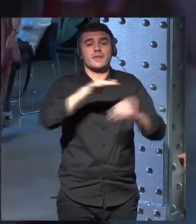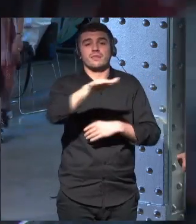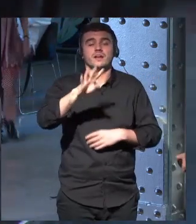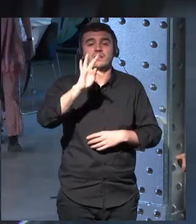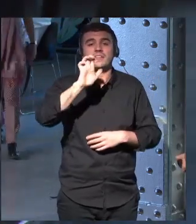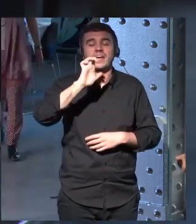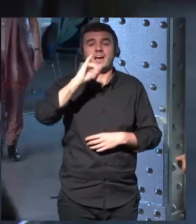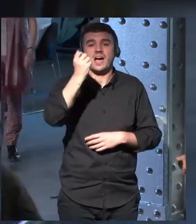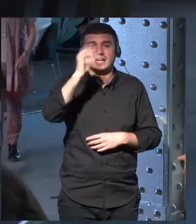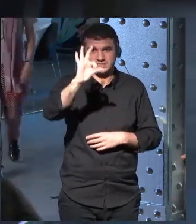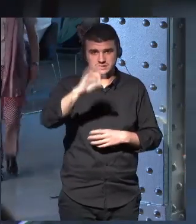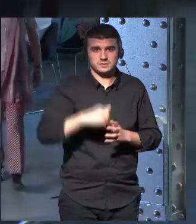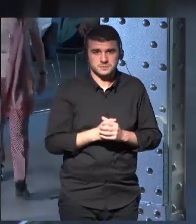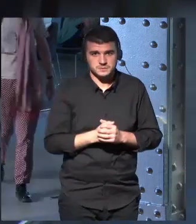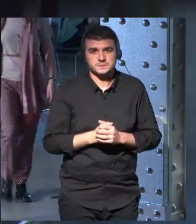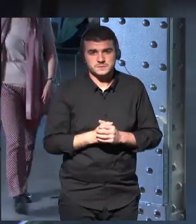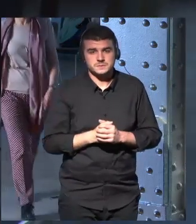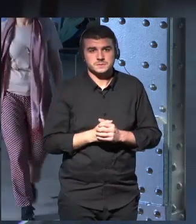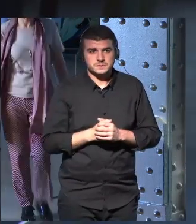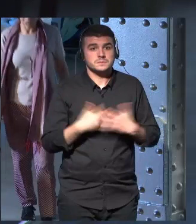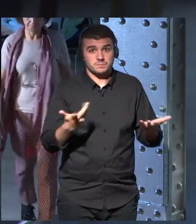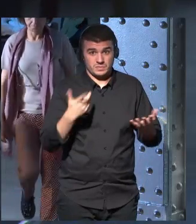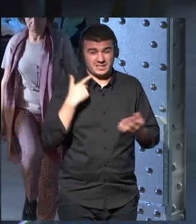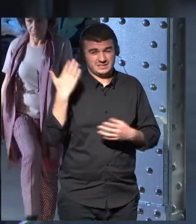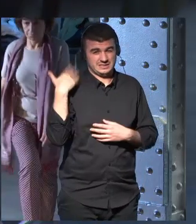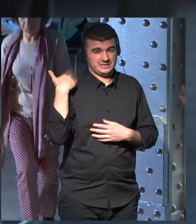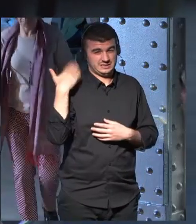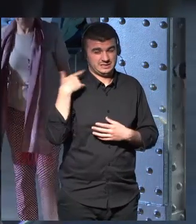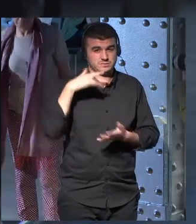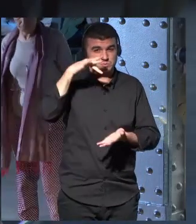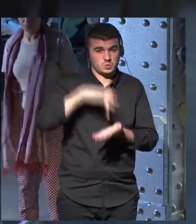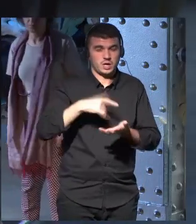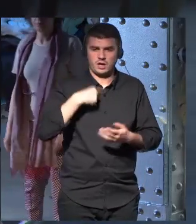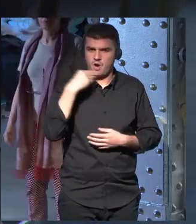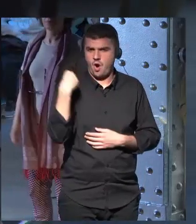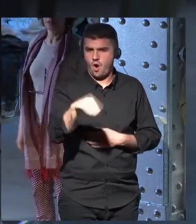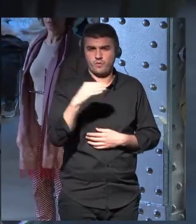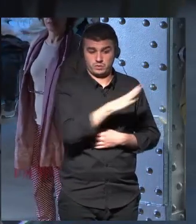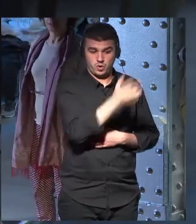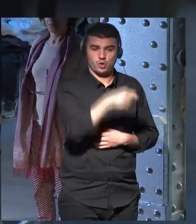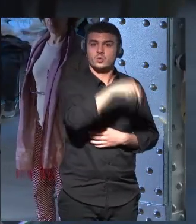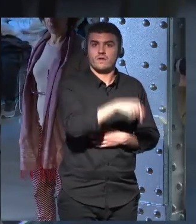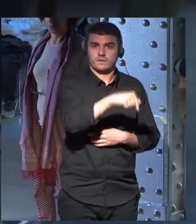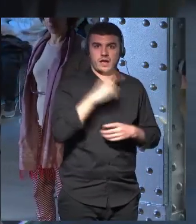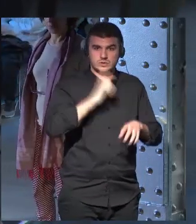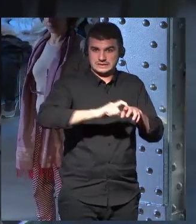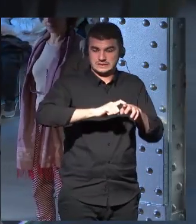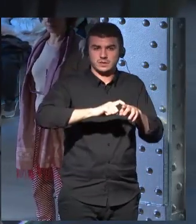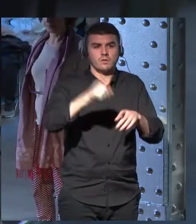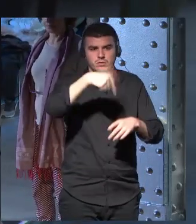How did I, as a young man from South Africa, come to land up in Texas?